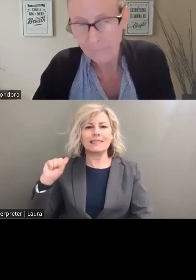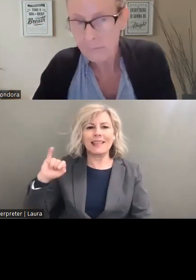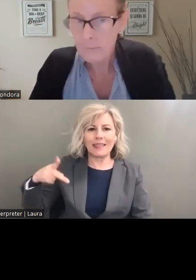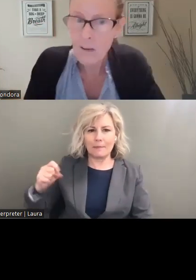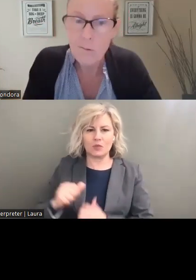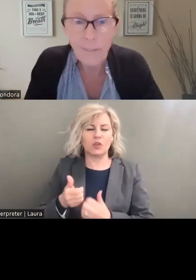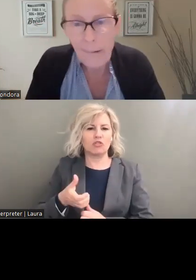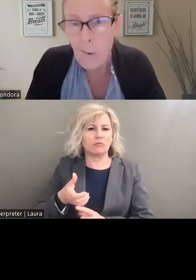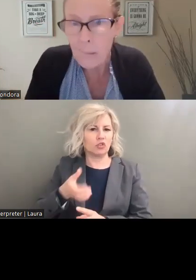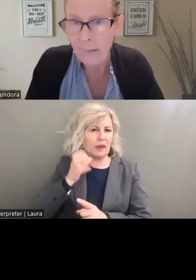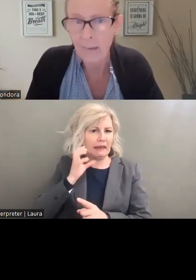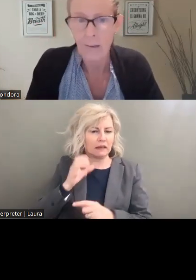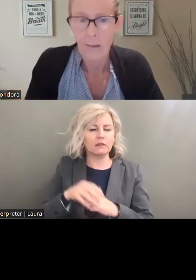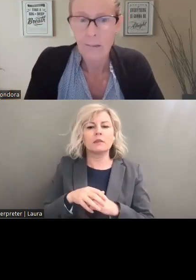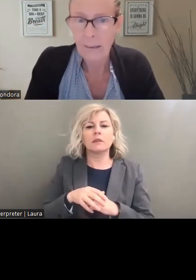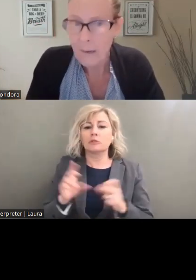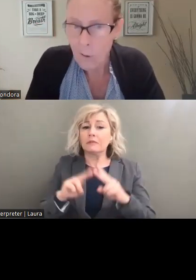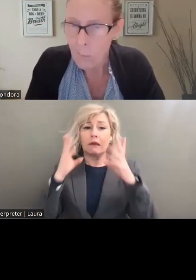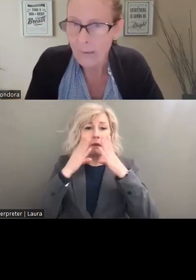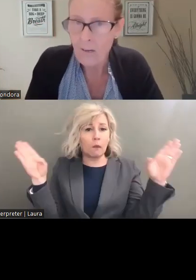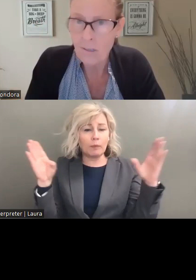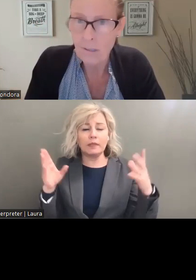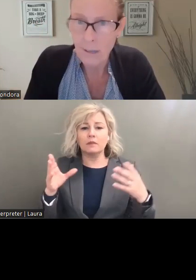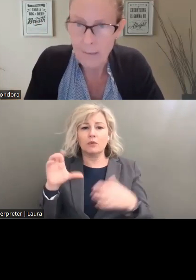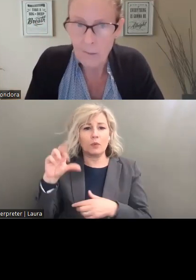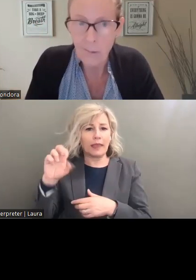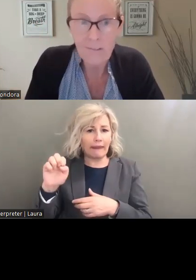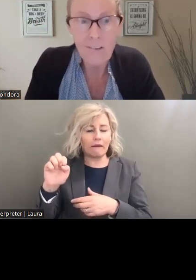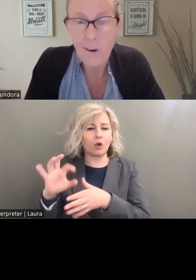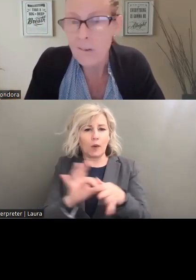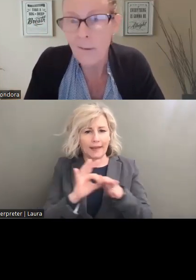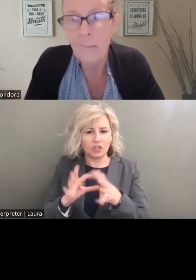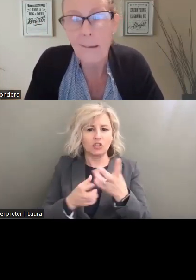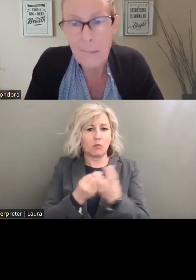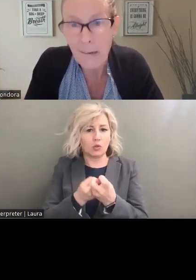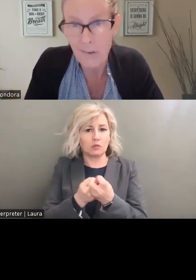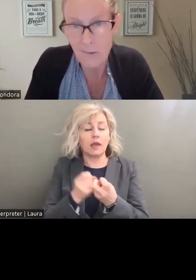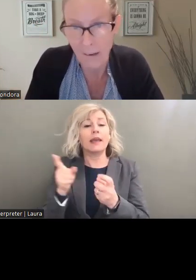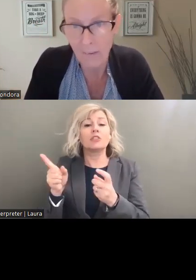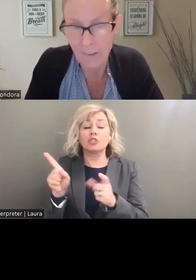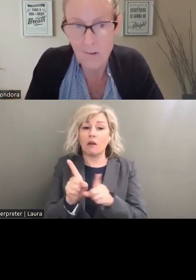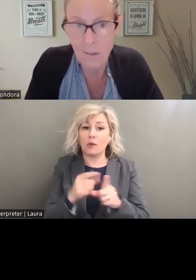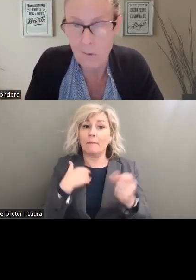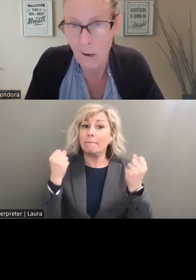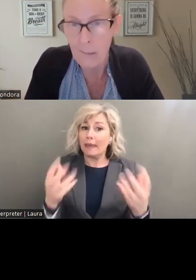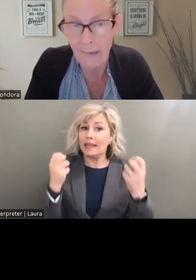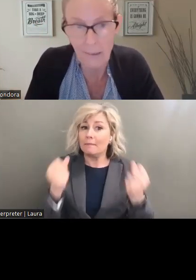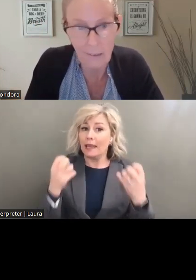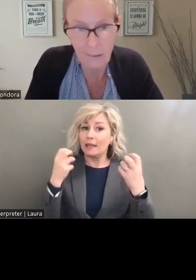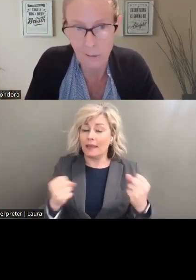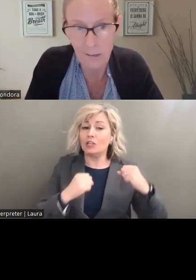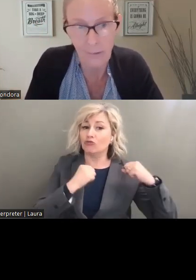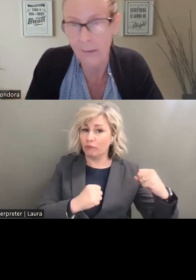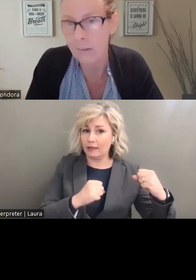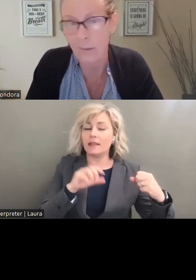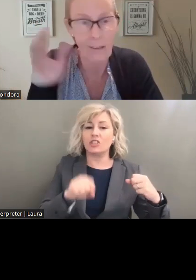drinking. She was very open to care coordination and supports. And she also had many, many strengths that she could draw upon in